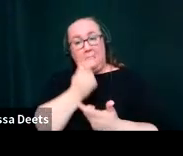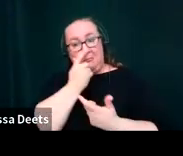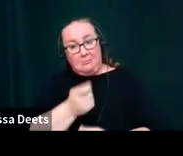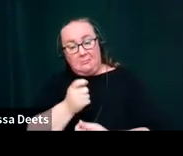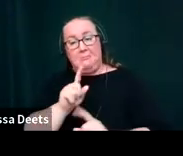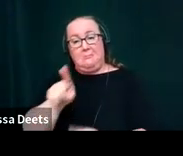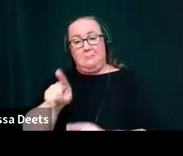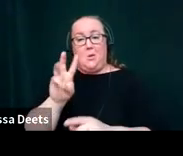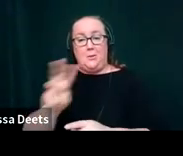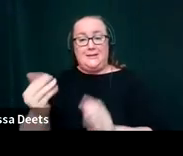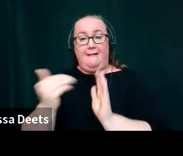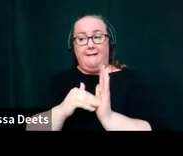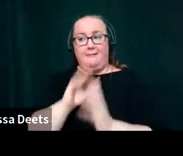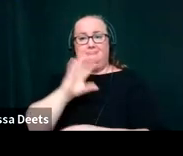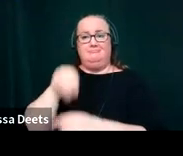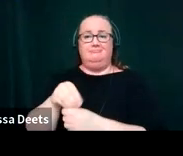participate.